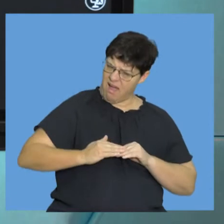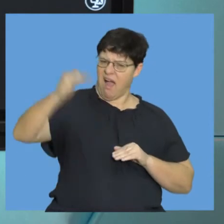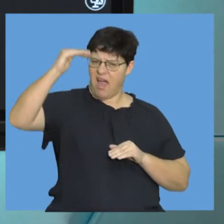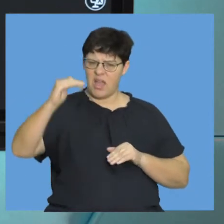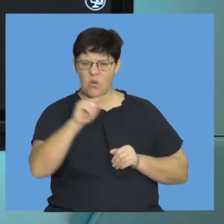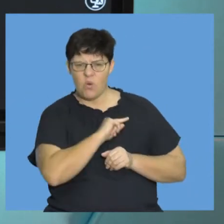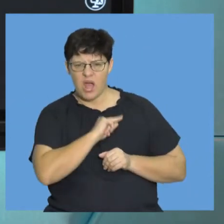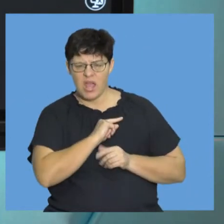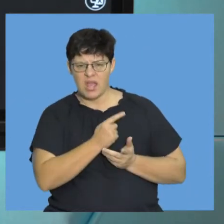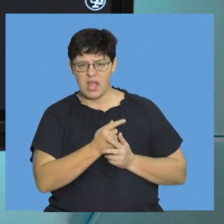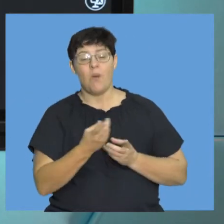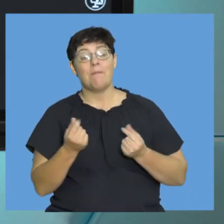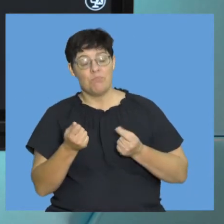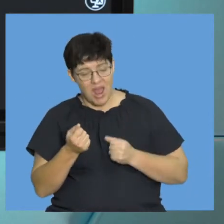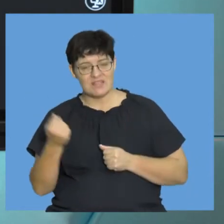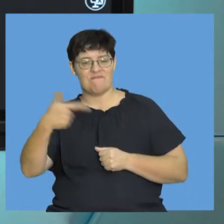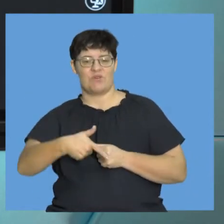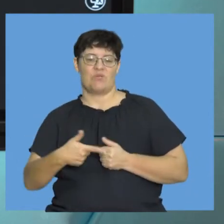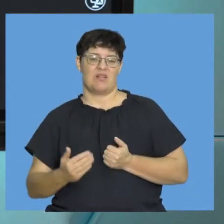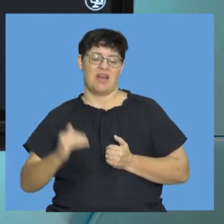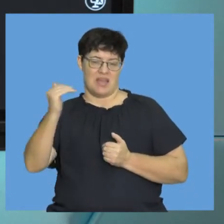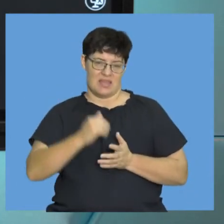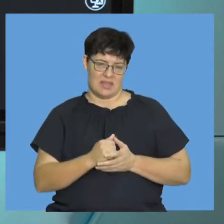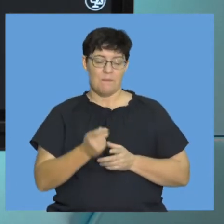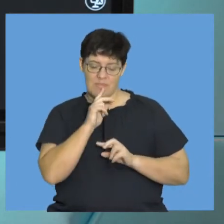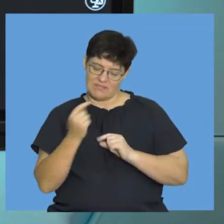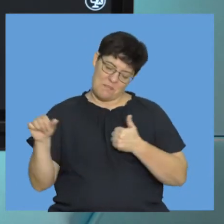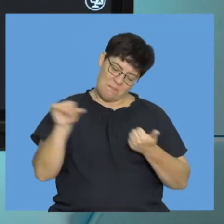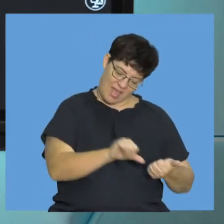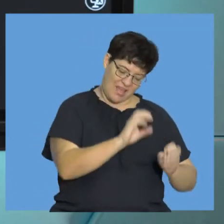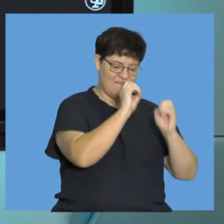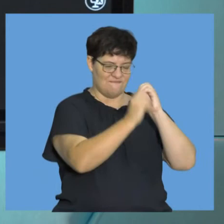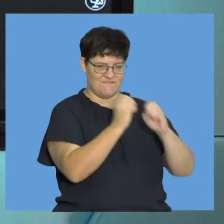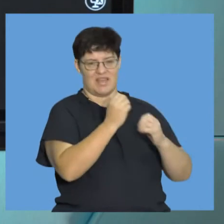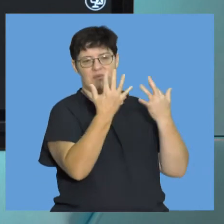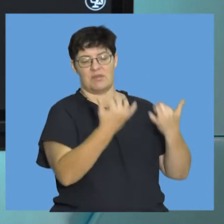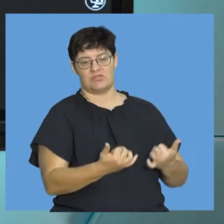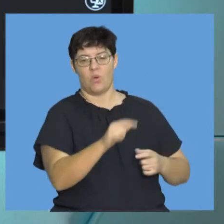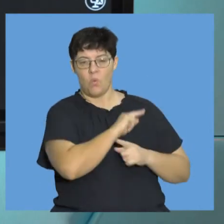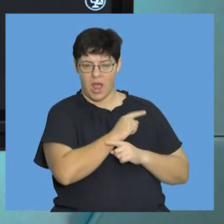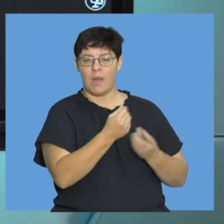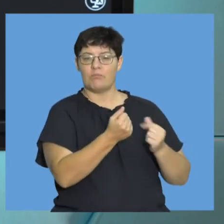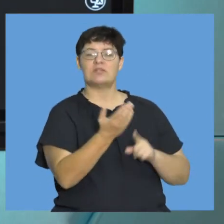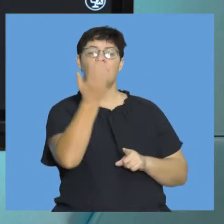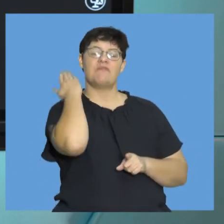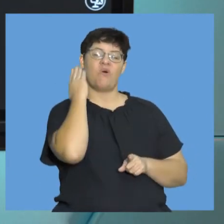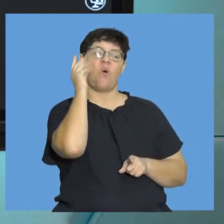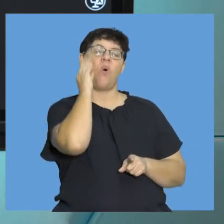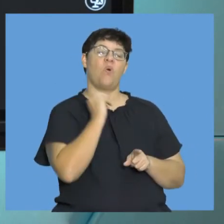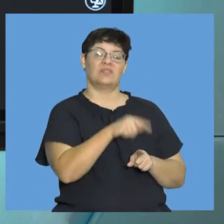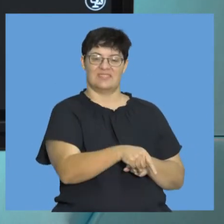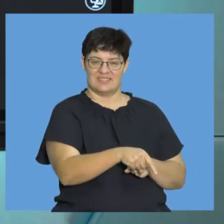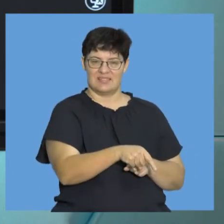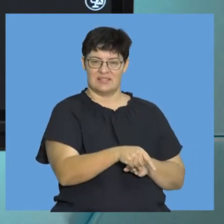the fuel prices, then certainly you need to revisit your budget, because those prices were worked out on